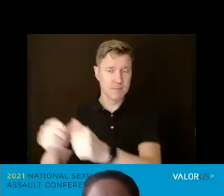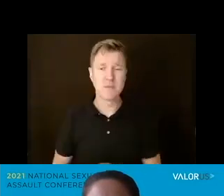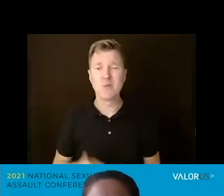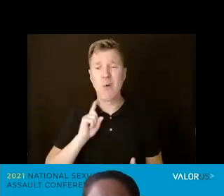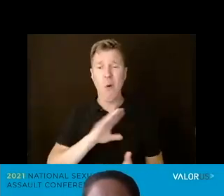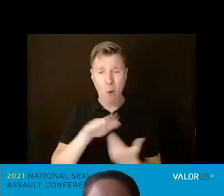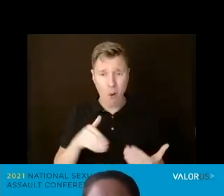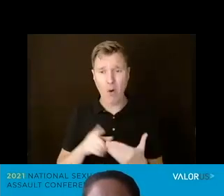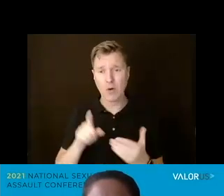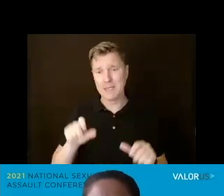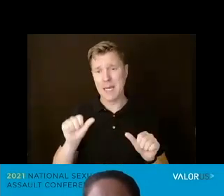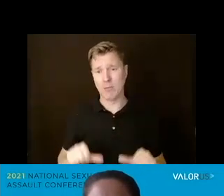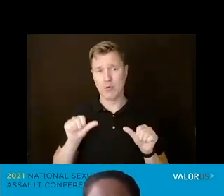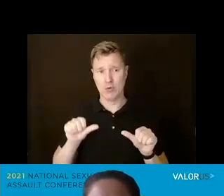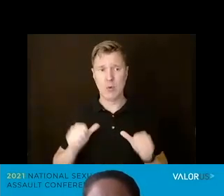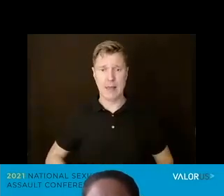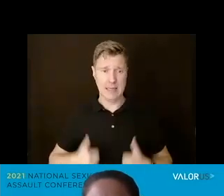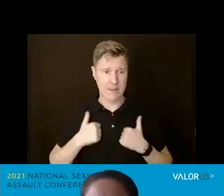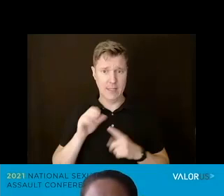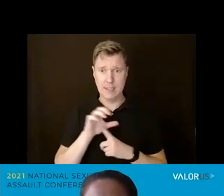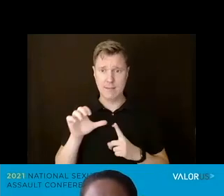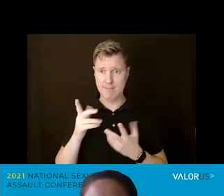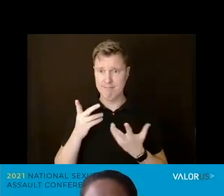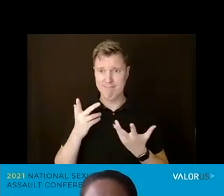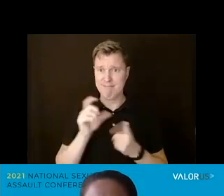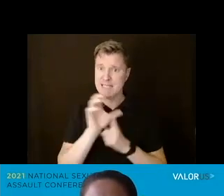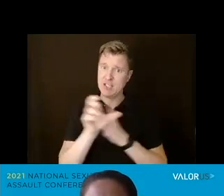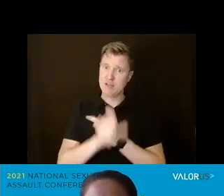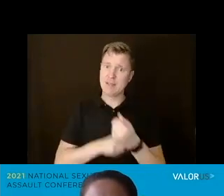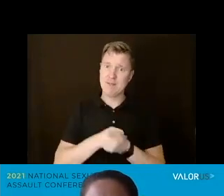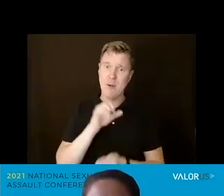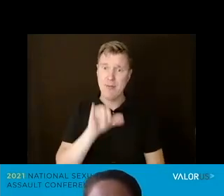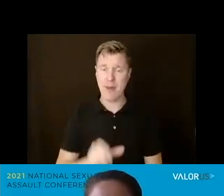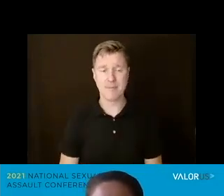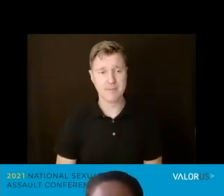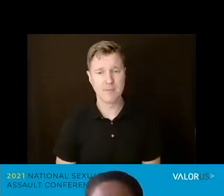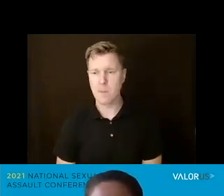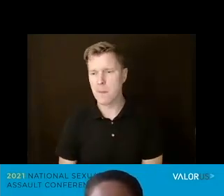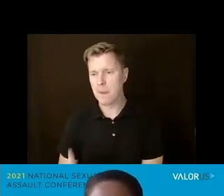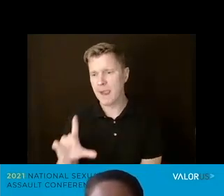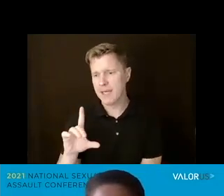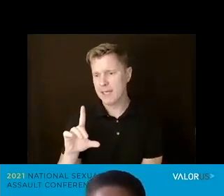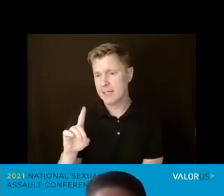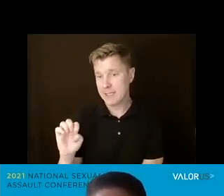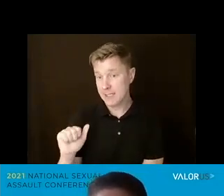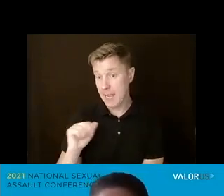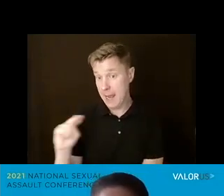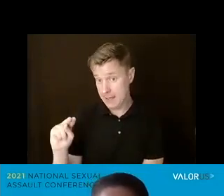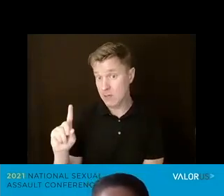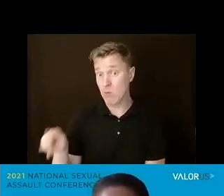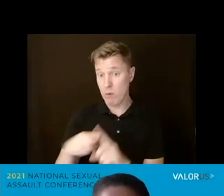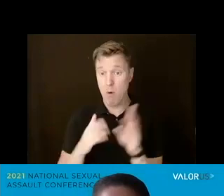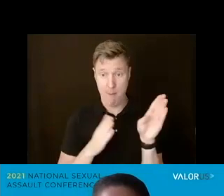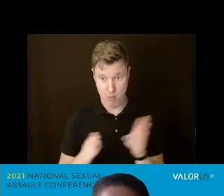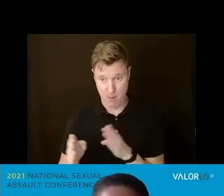to live in conditions that really support us. I think Diane, you know, when we were prepping for this, part of what